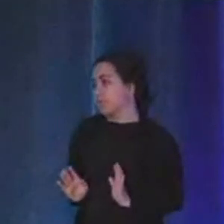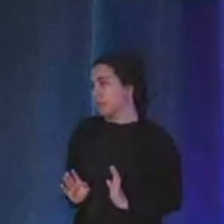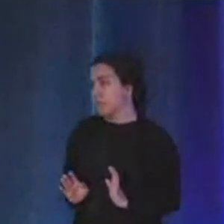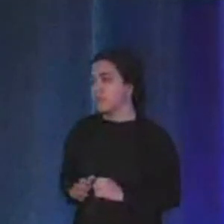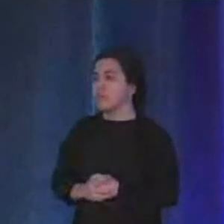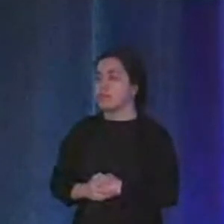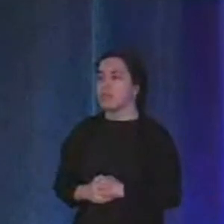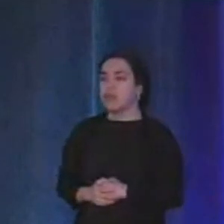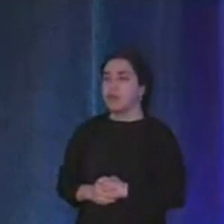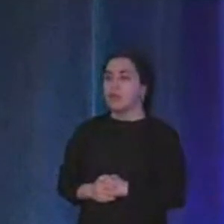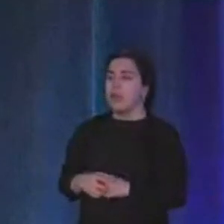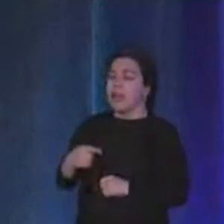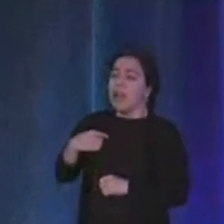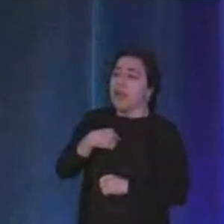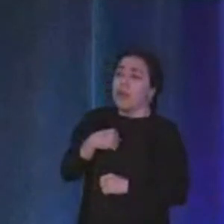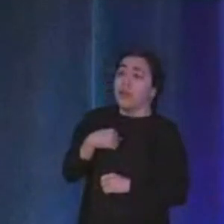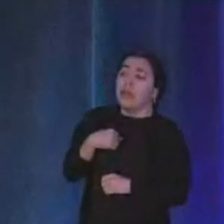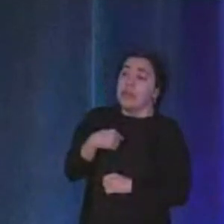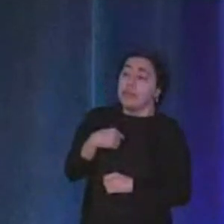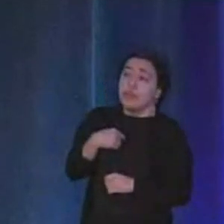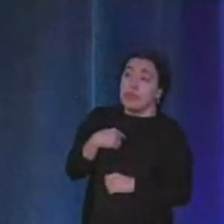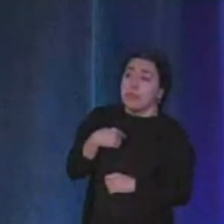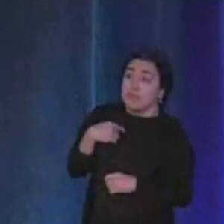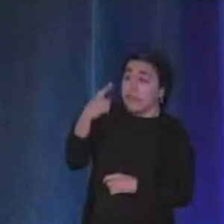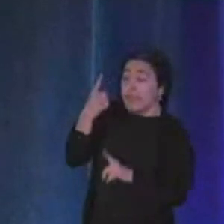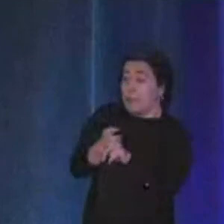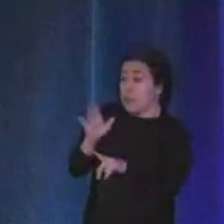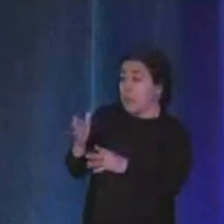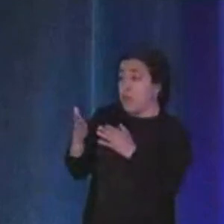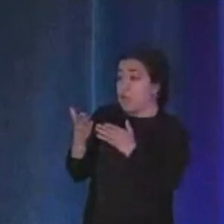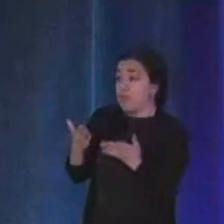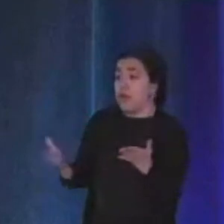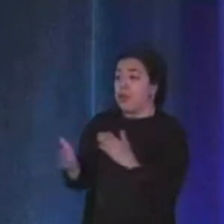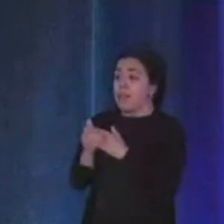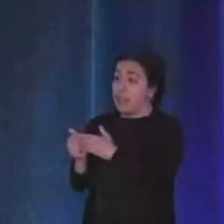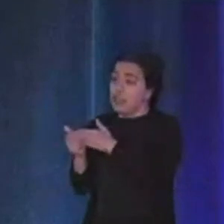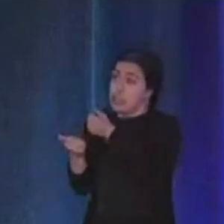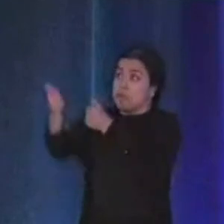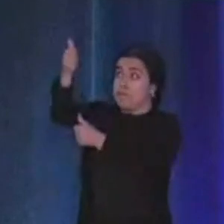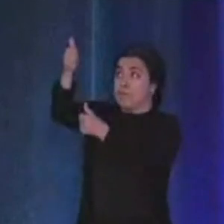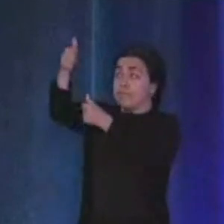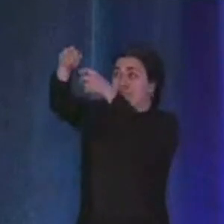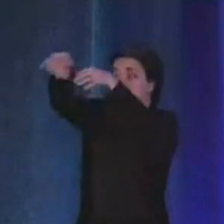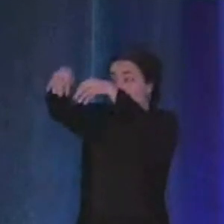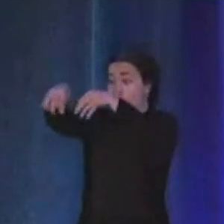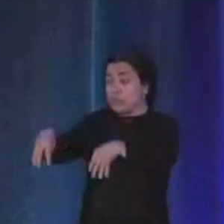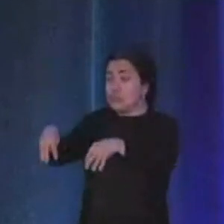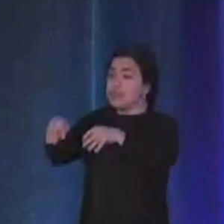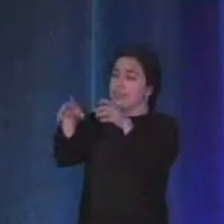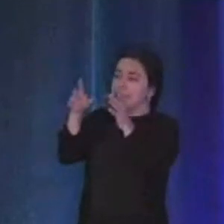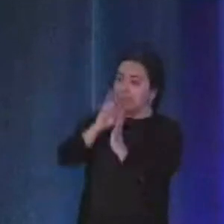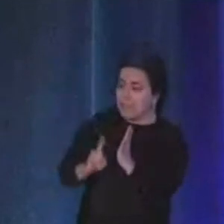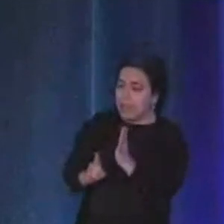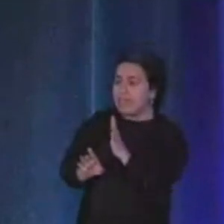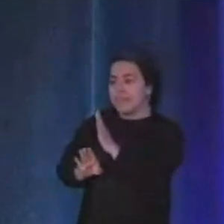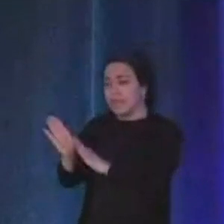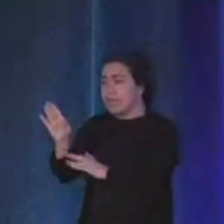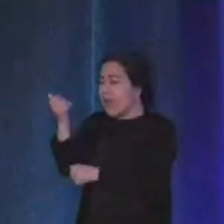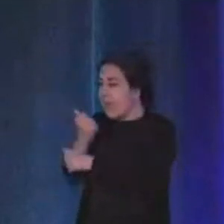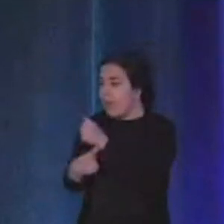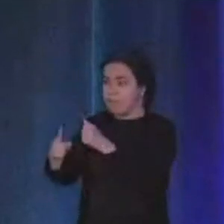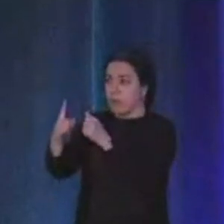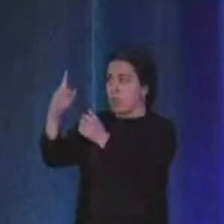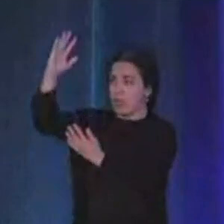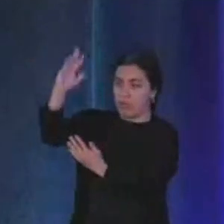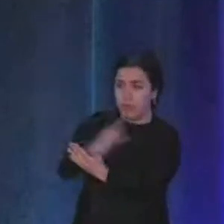It goes without saying, I think from your product leadership all the way through design and to development, everybody actually needs to be able to